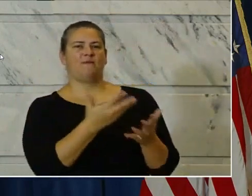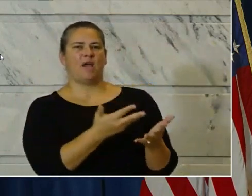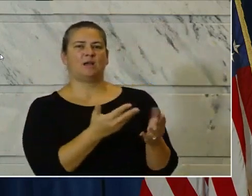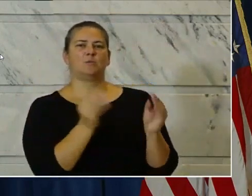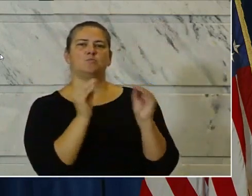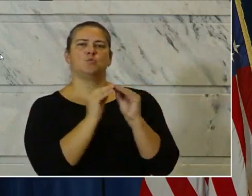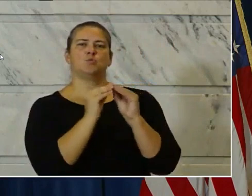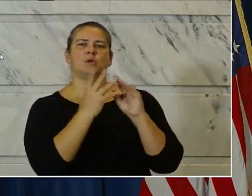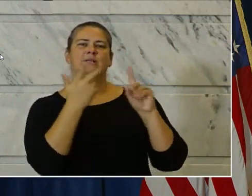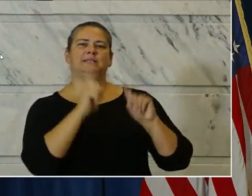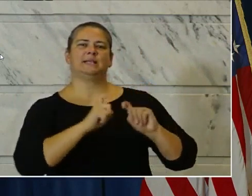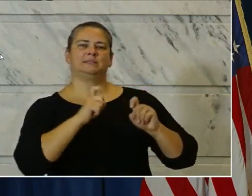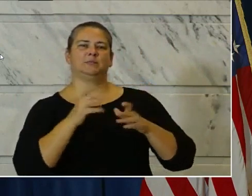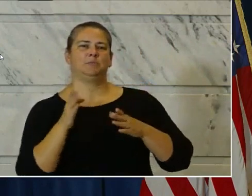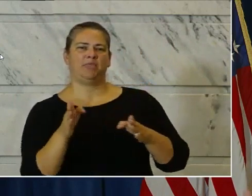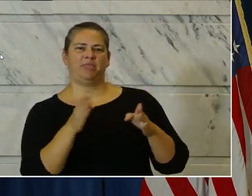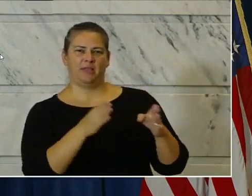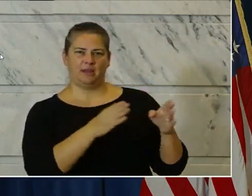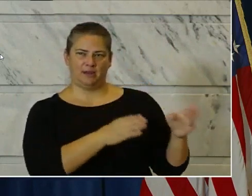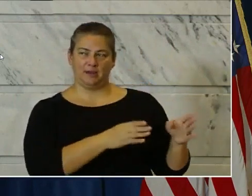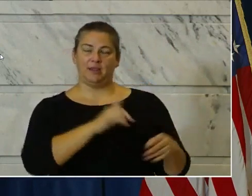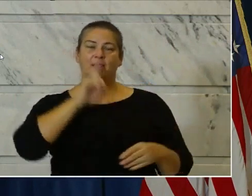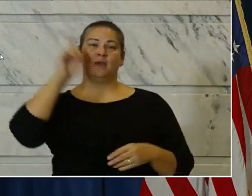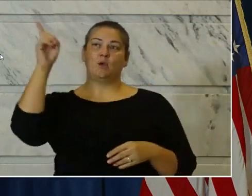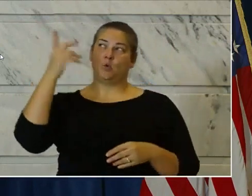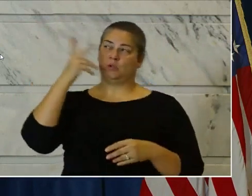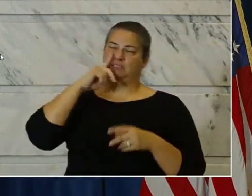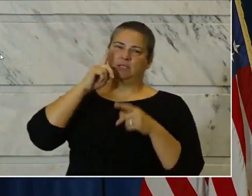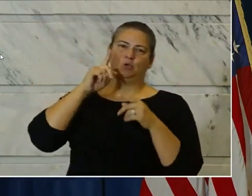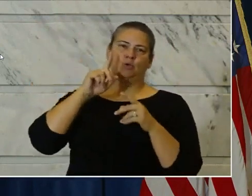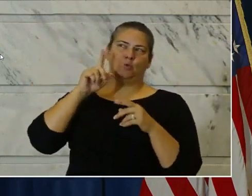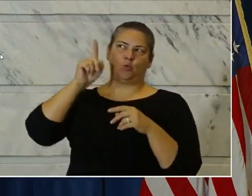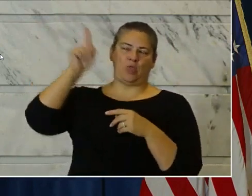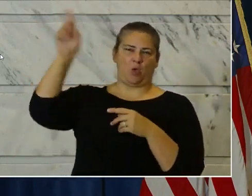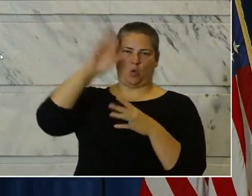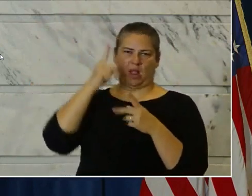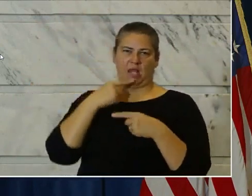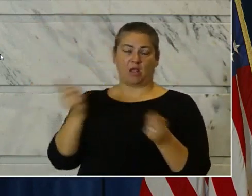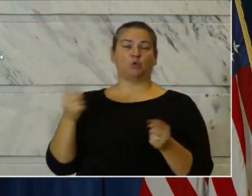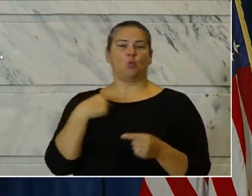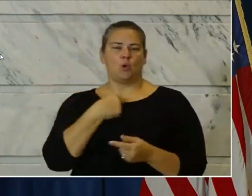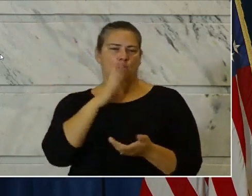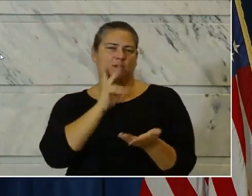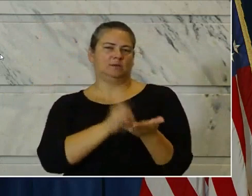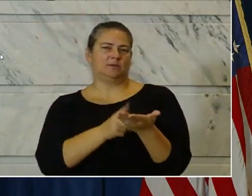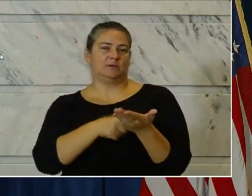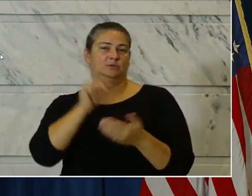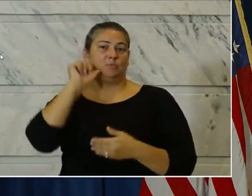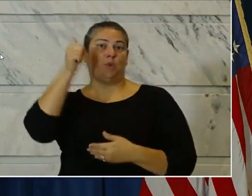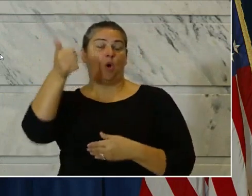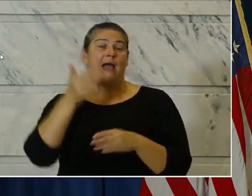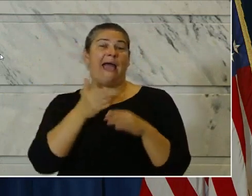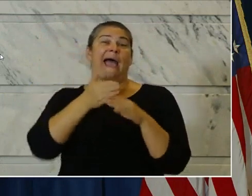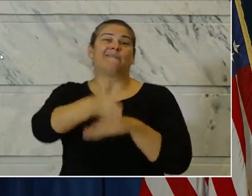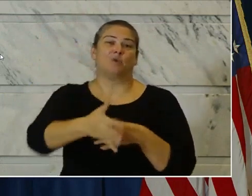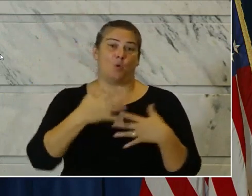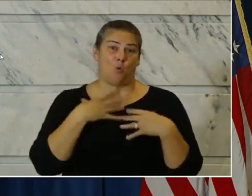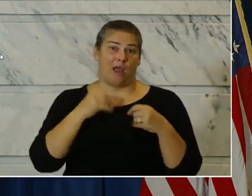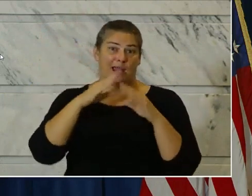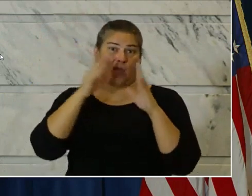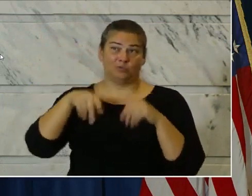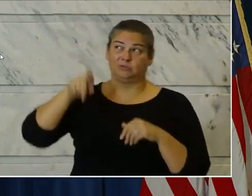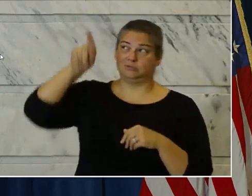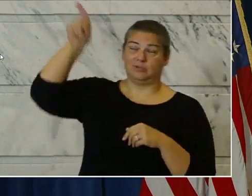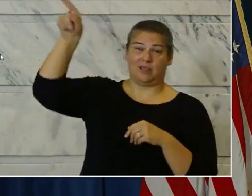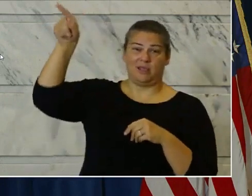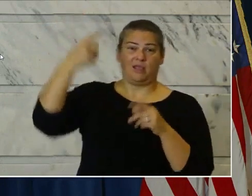test, and we can talk about what we're going to do with those tomorrow after they've made their announcement. I do want to point out,